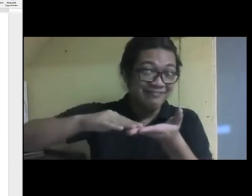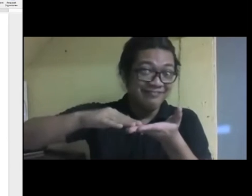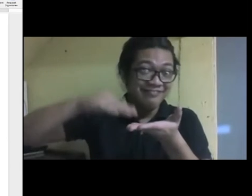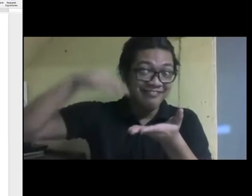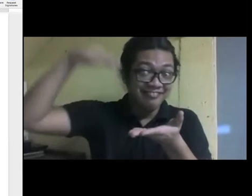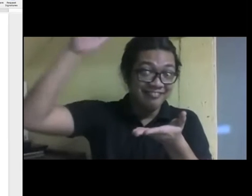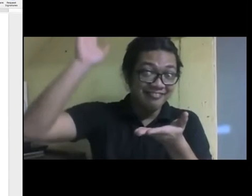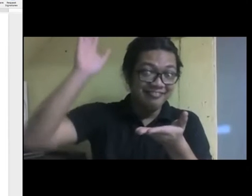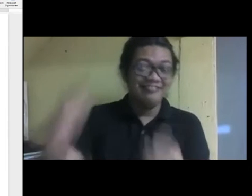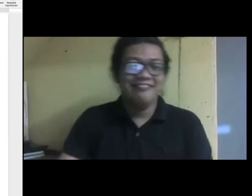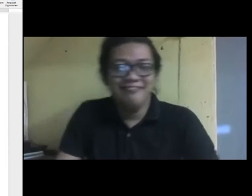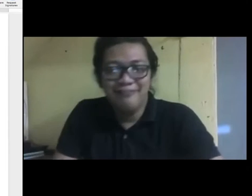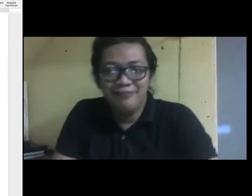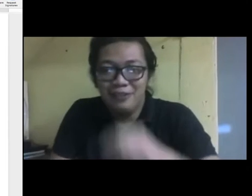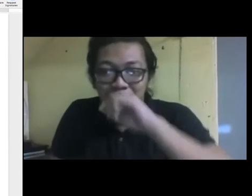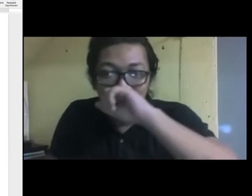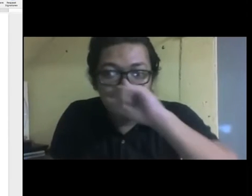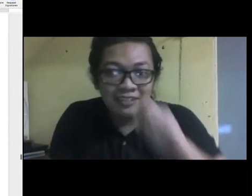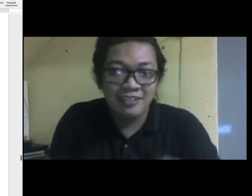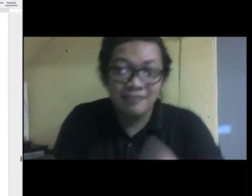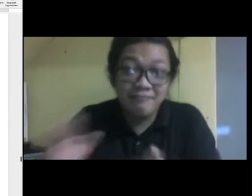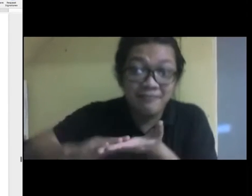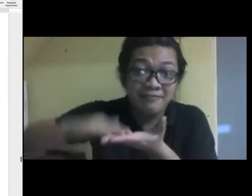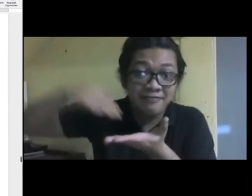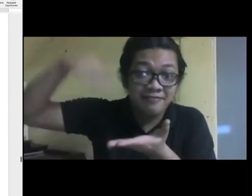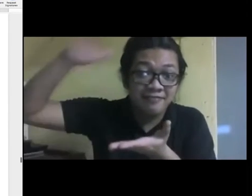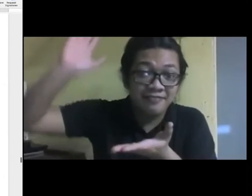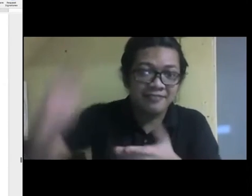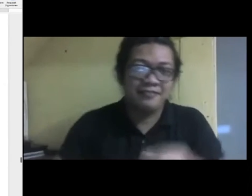Okay. Whiteout is expensive. Okay.